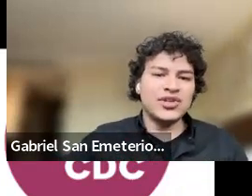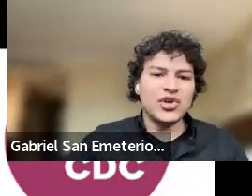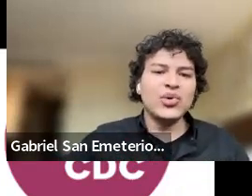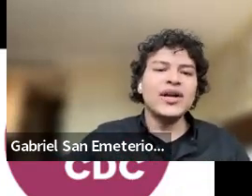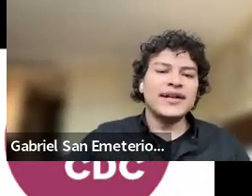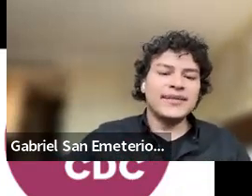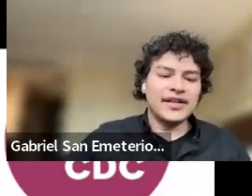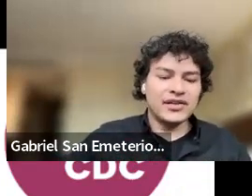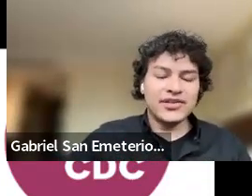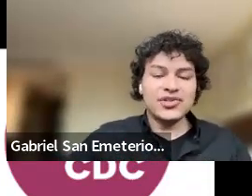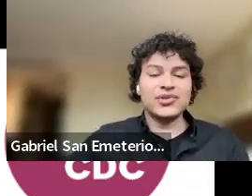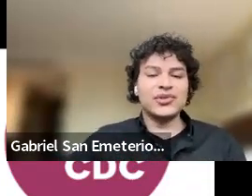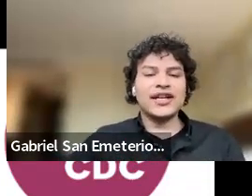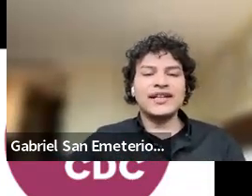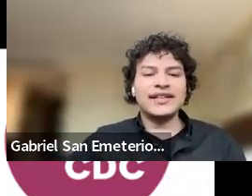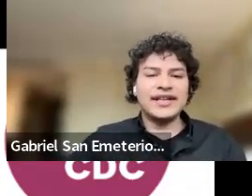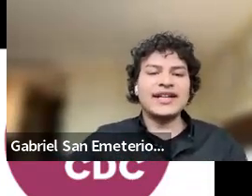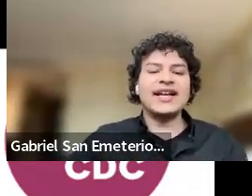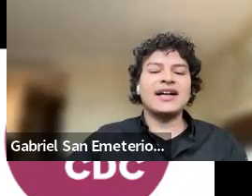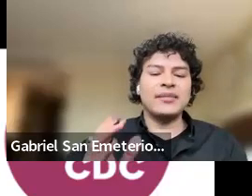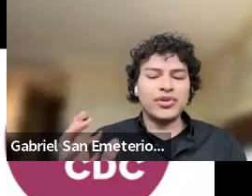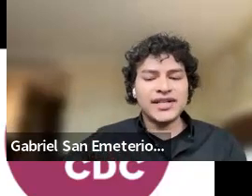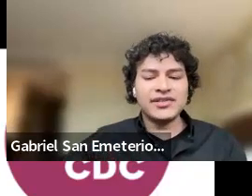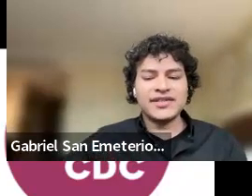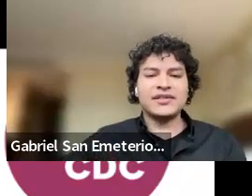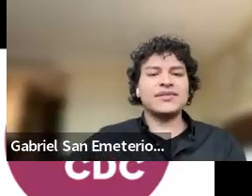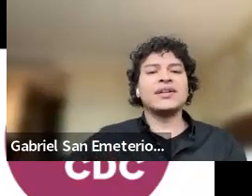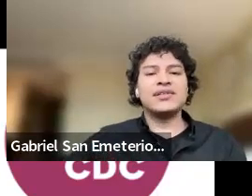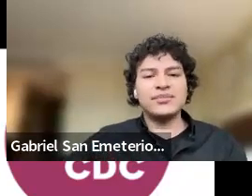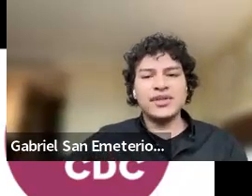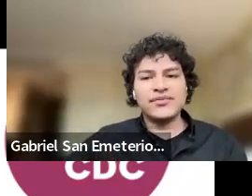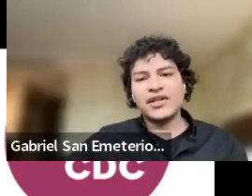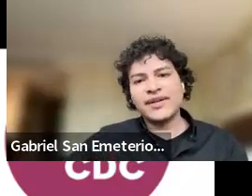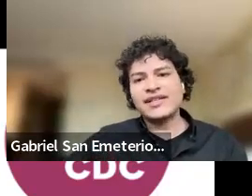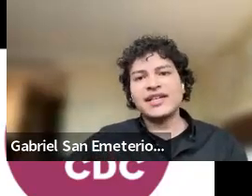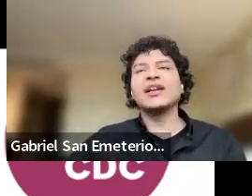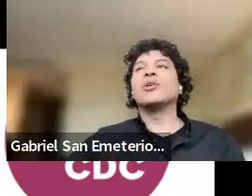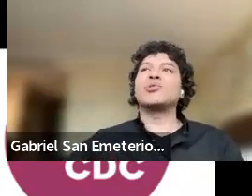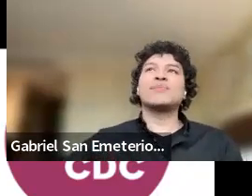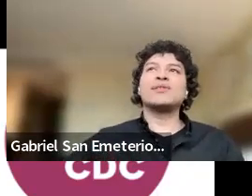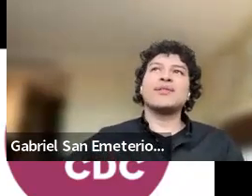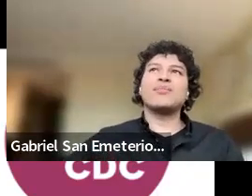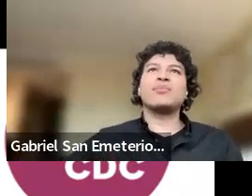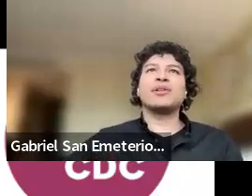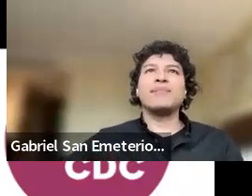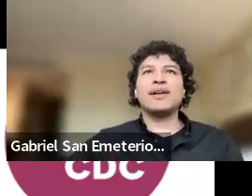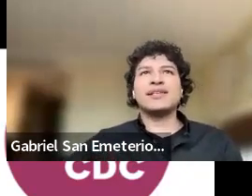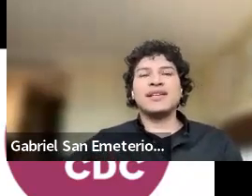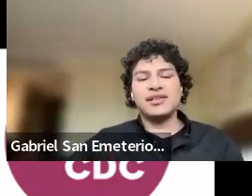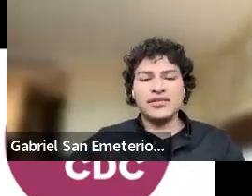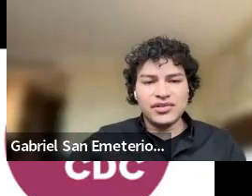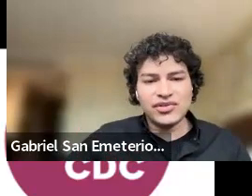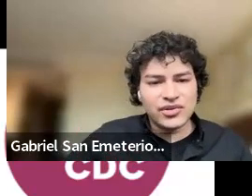be sent to you. I encourage you to look at it and protect yourselves. Don't be afraid of asking, or just because other people